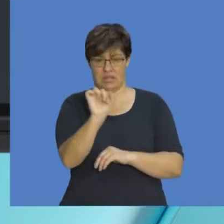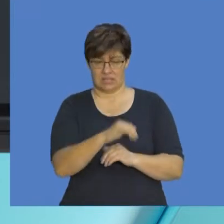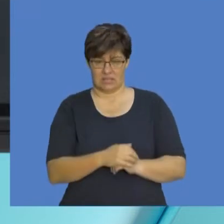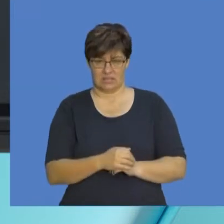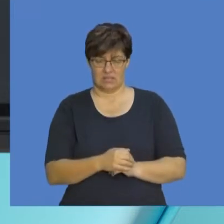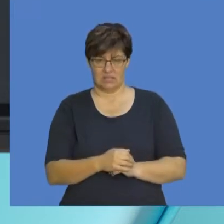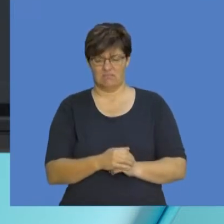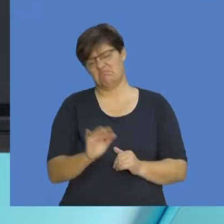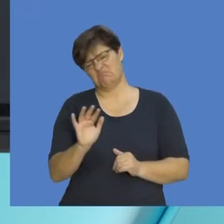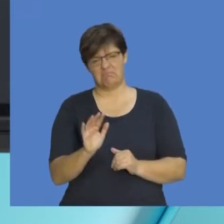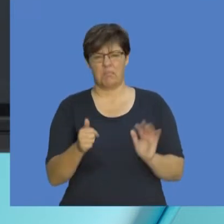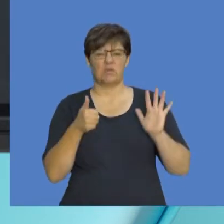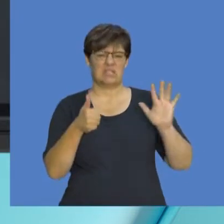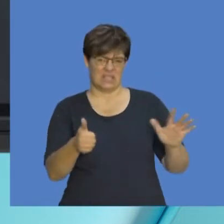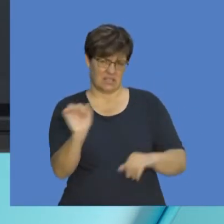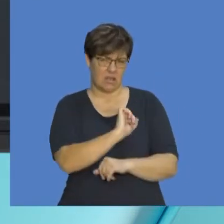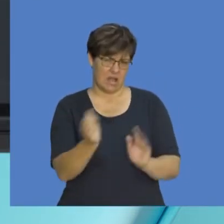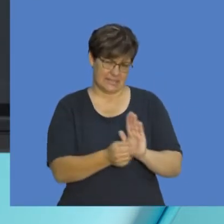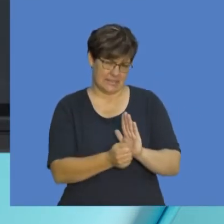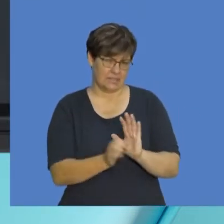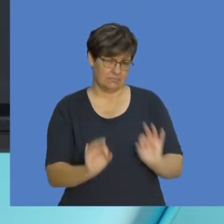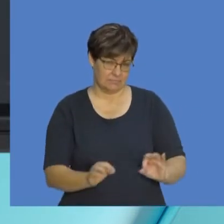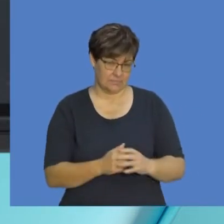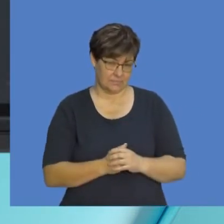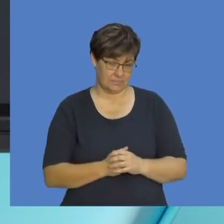cars. He will sell about 6 cars.